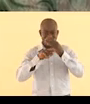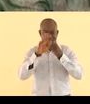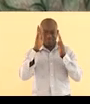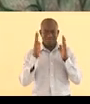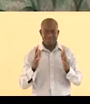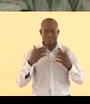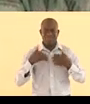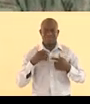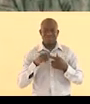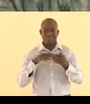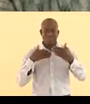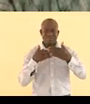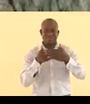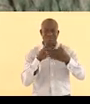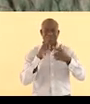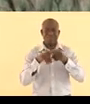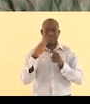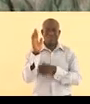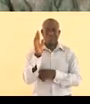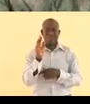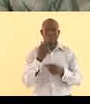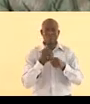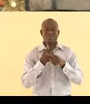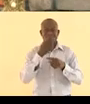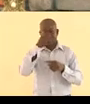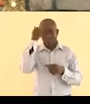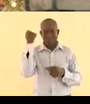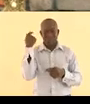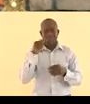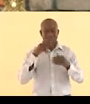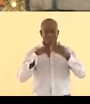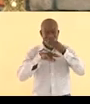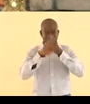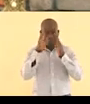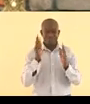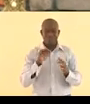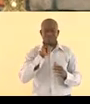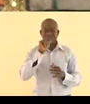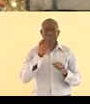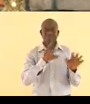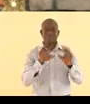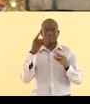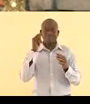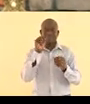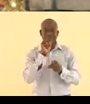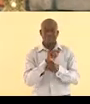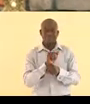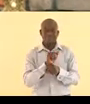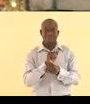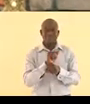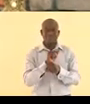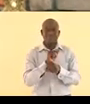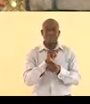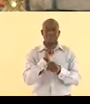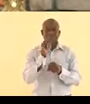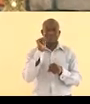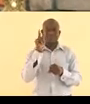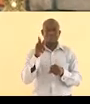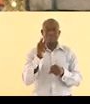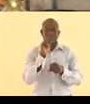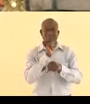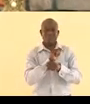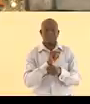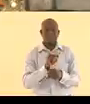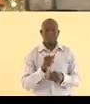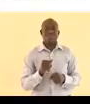God. Because the prophet is not doing his own work. He's doing the work of the Lord. He says,